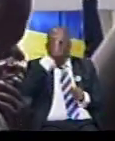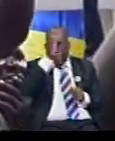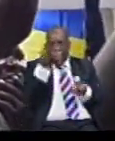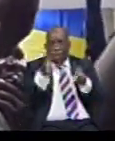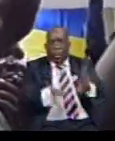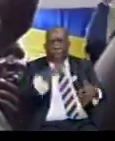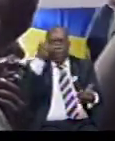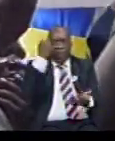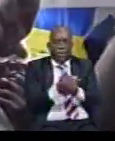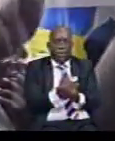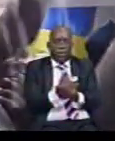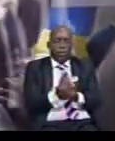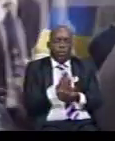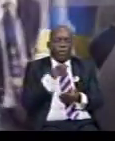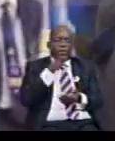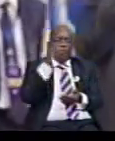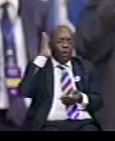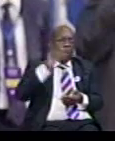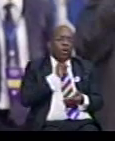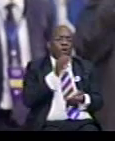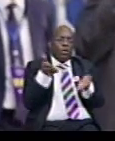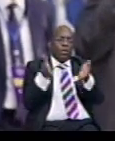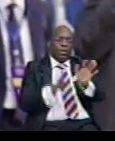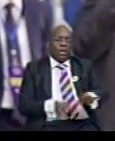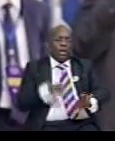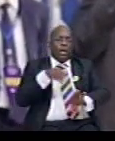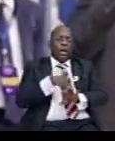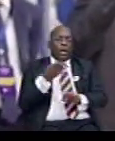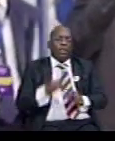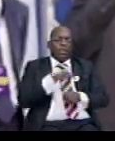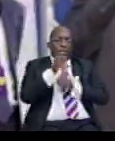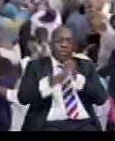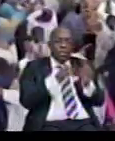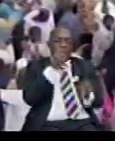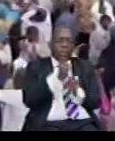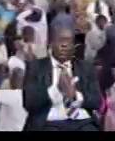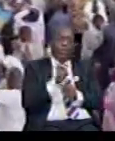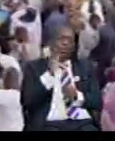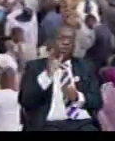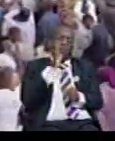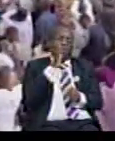You will not die at the age your mother died.